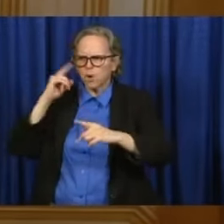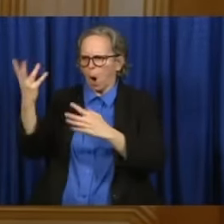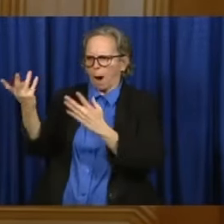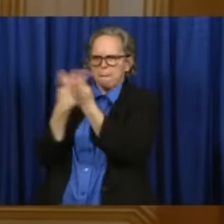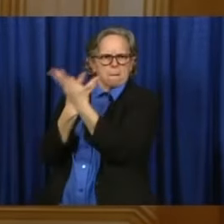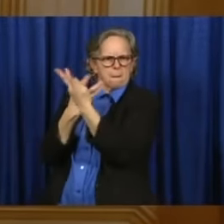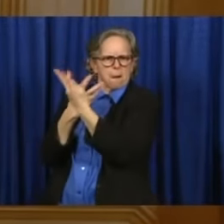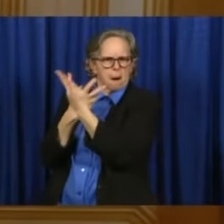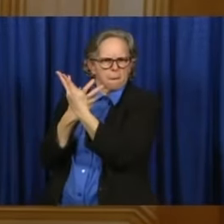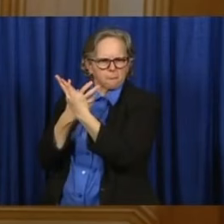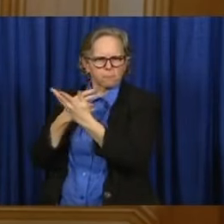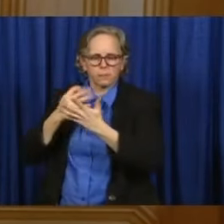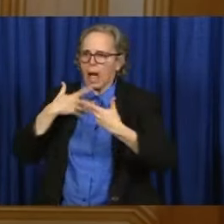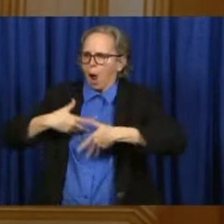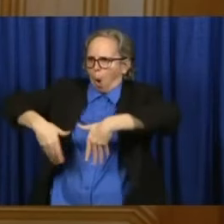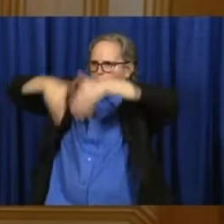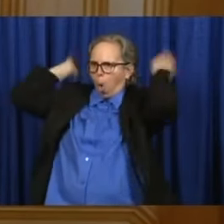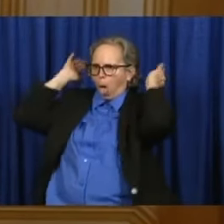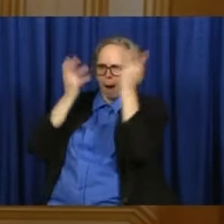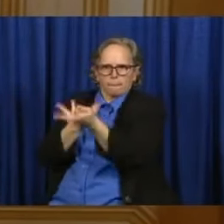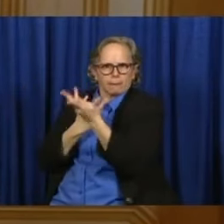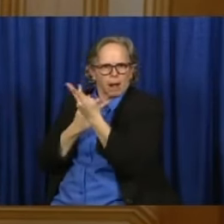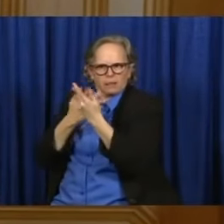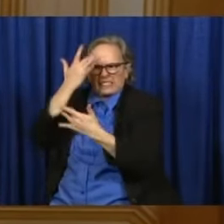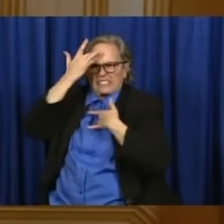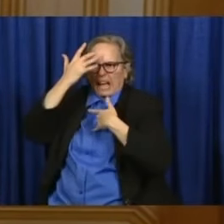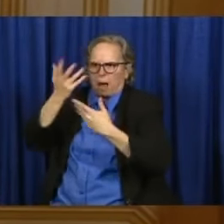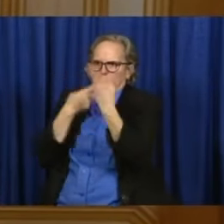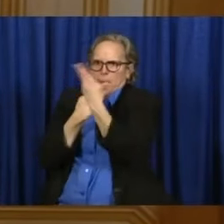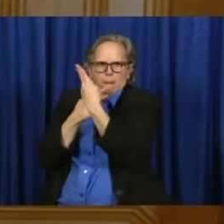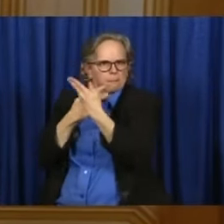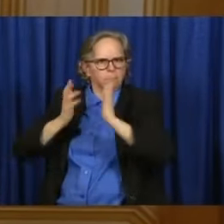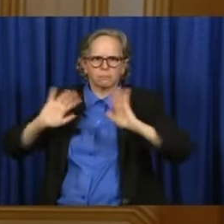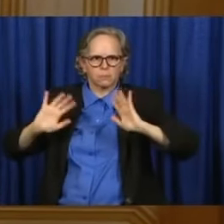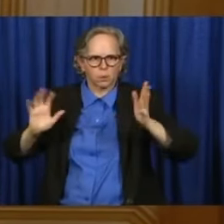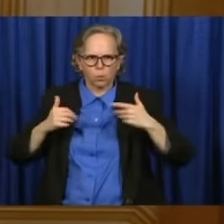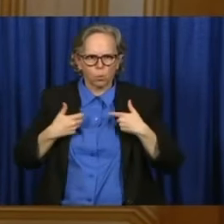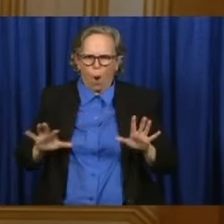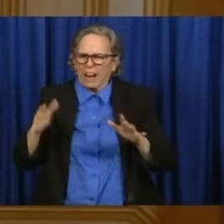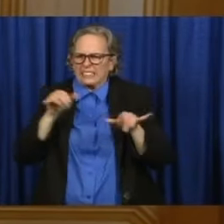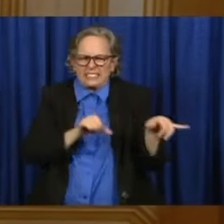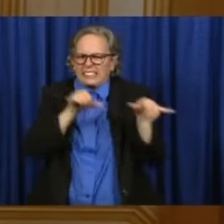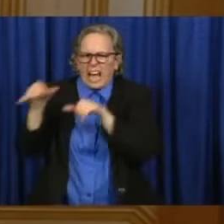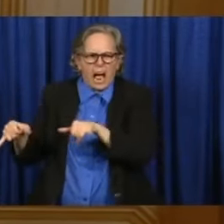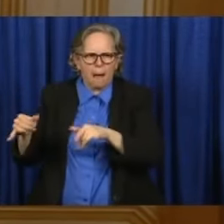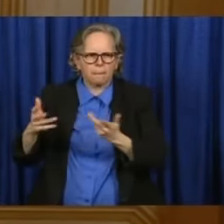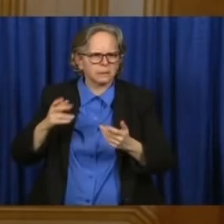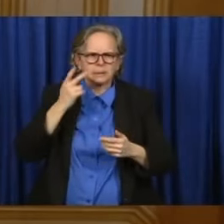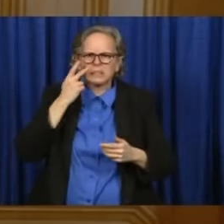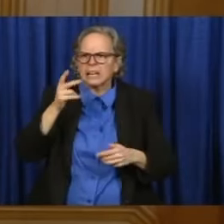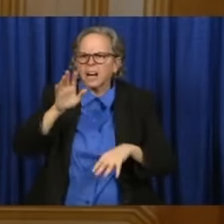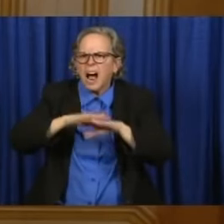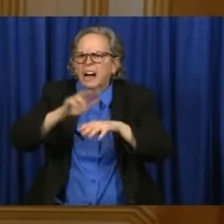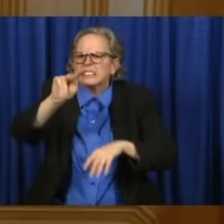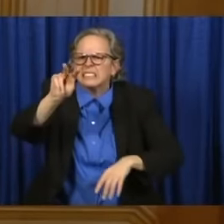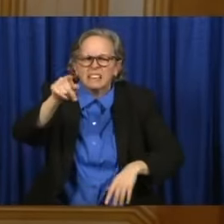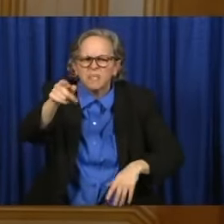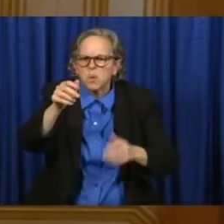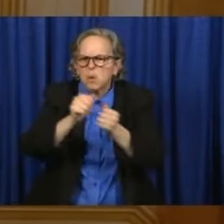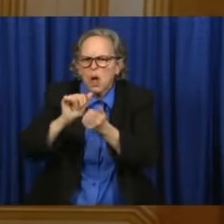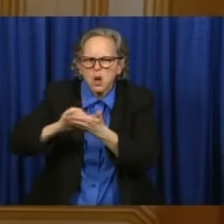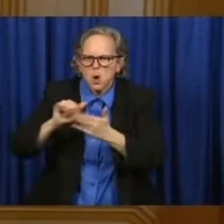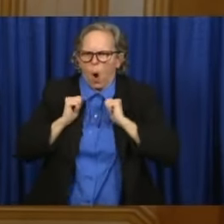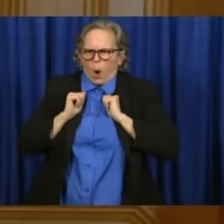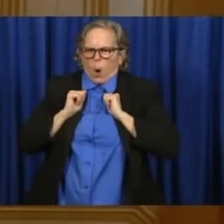overrun and that we don't see what we're seeing on TV, which is